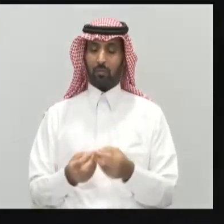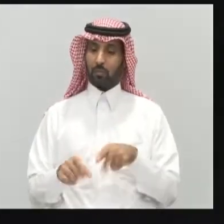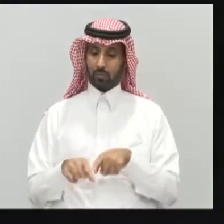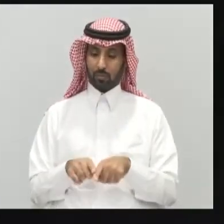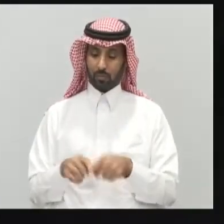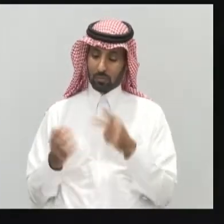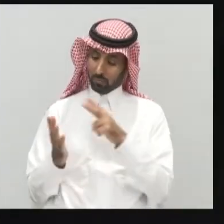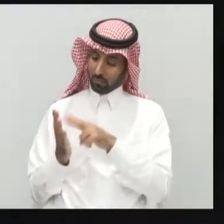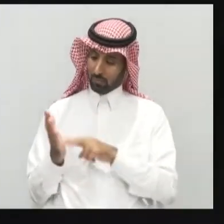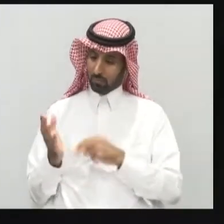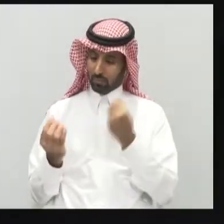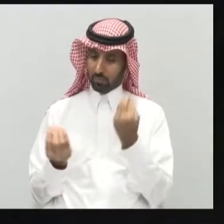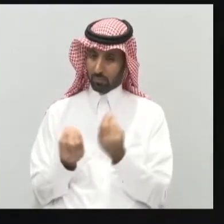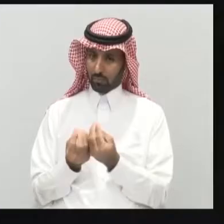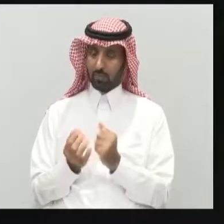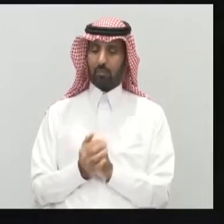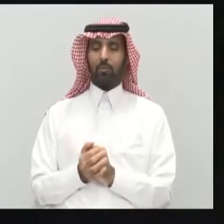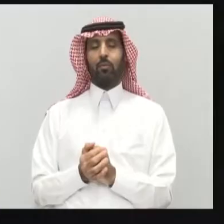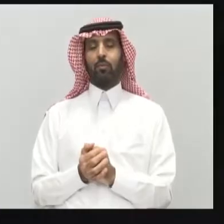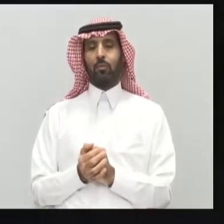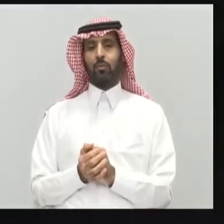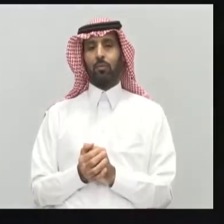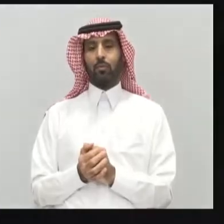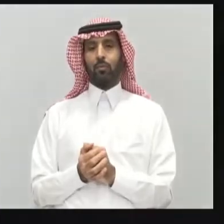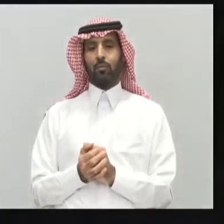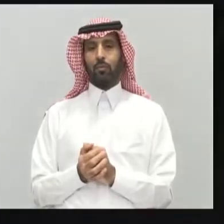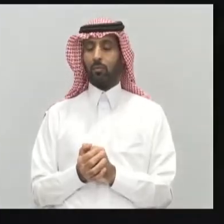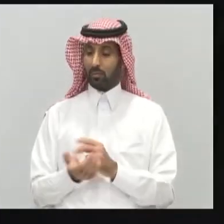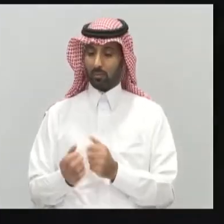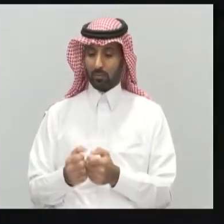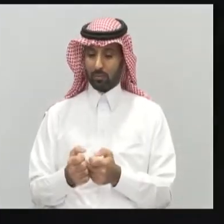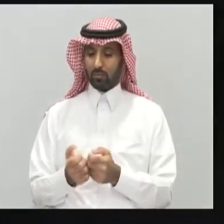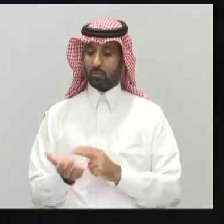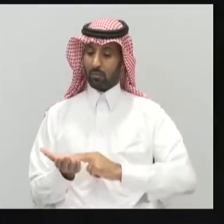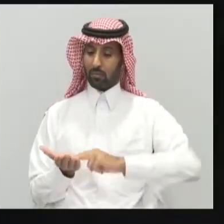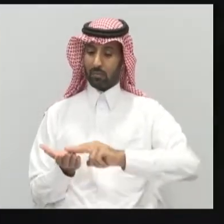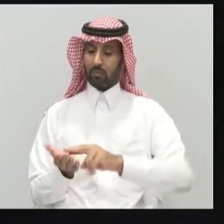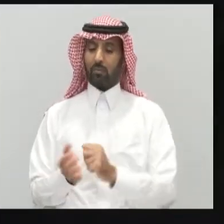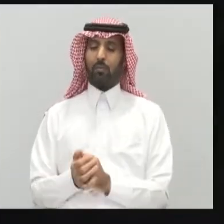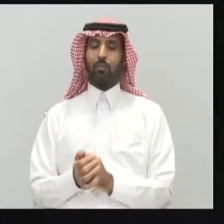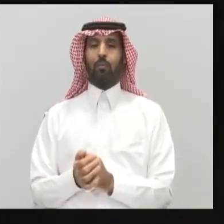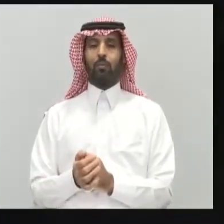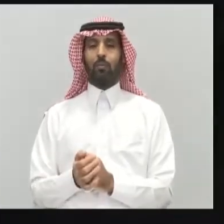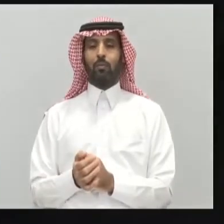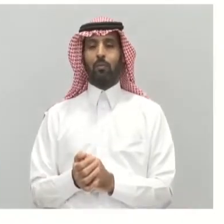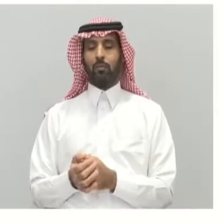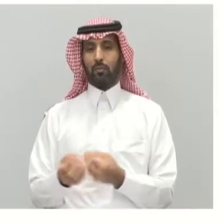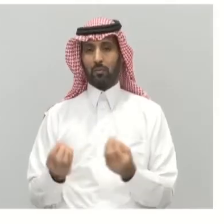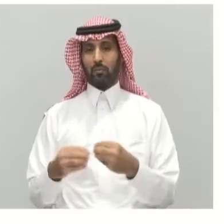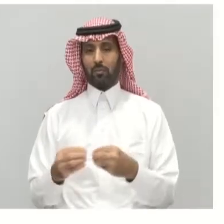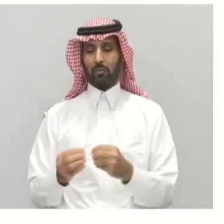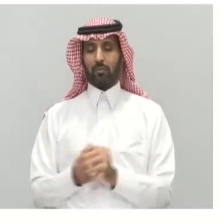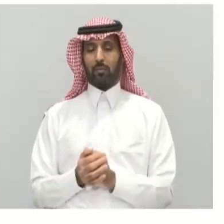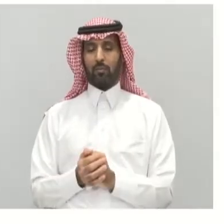read it to them, or you can text it to each other so you can have extra information, a